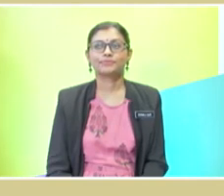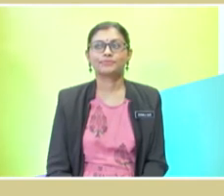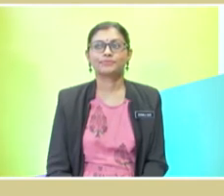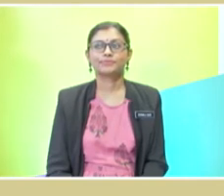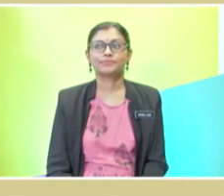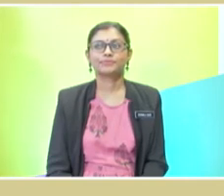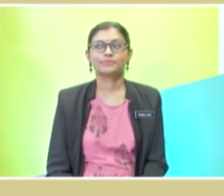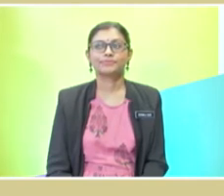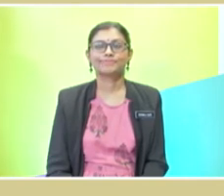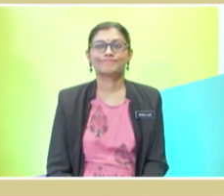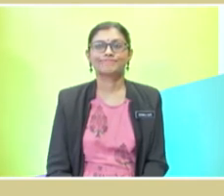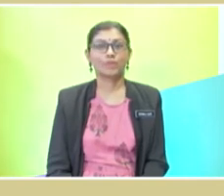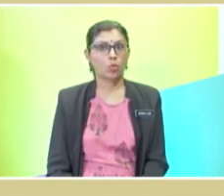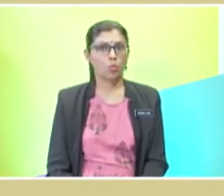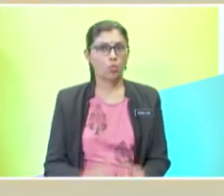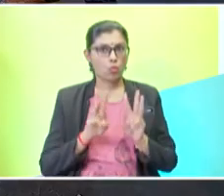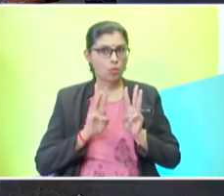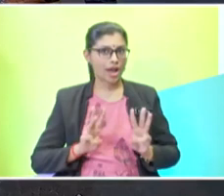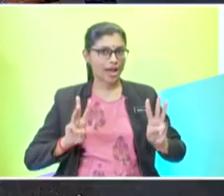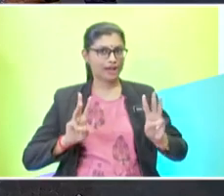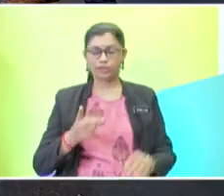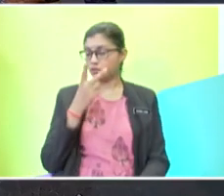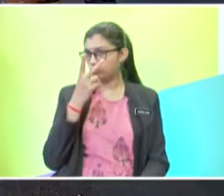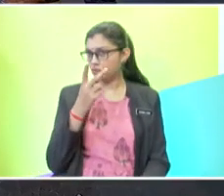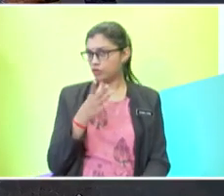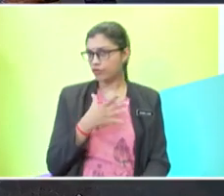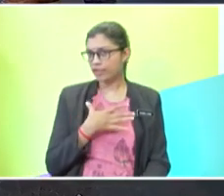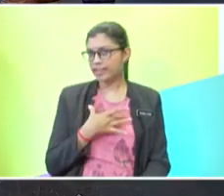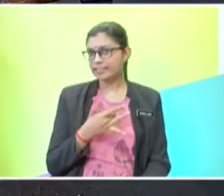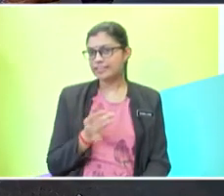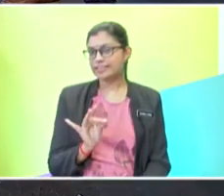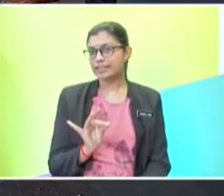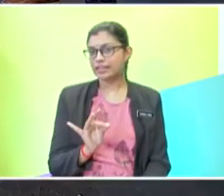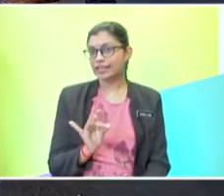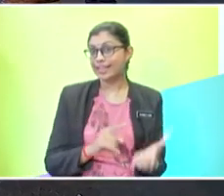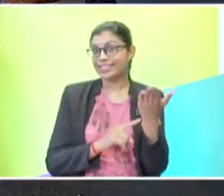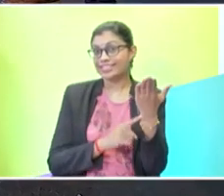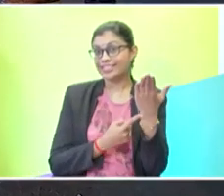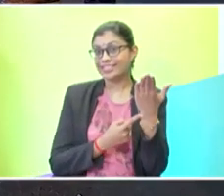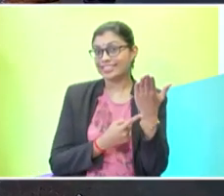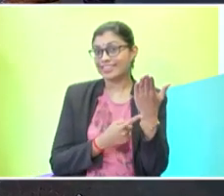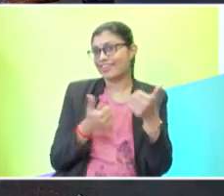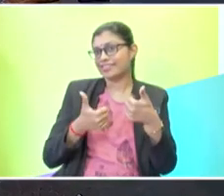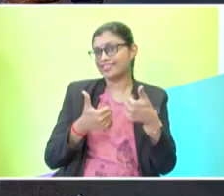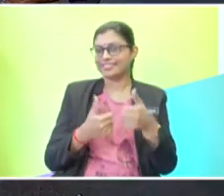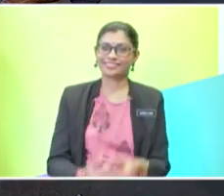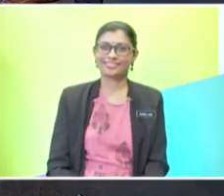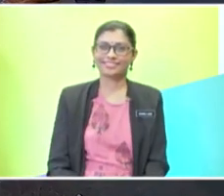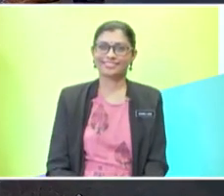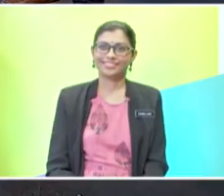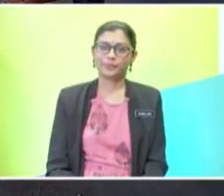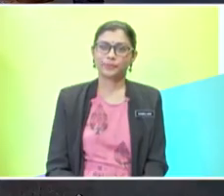Alright, seems like a very interesting lesson indeed. Yes. Shall we begin? Yes, why not? Alright, here we go.